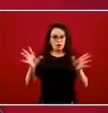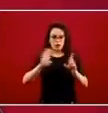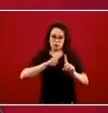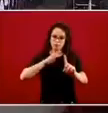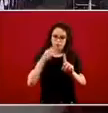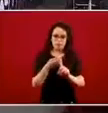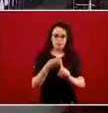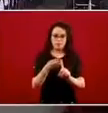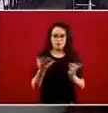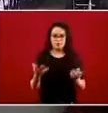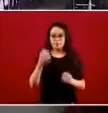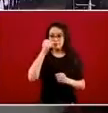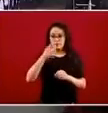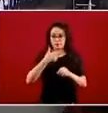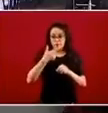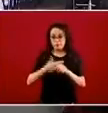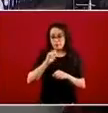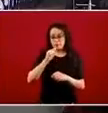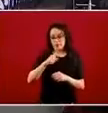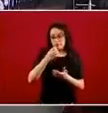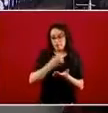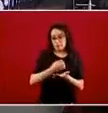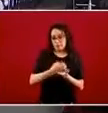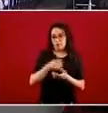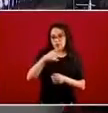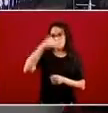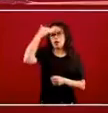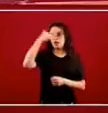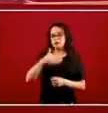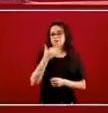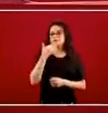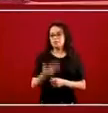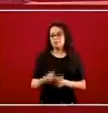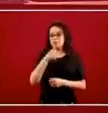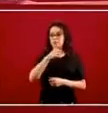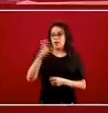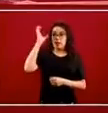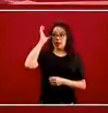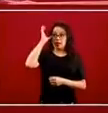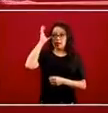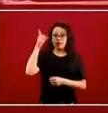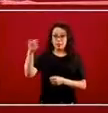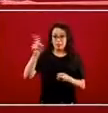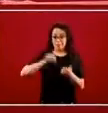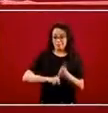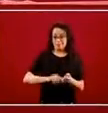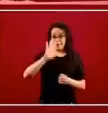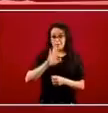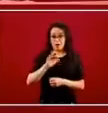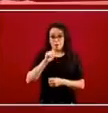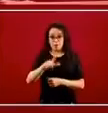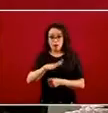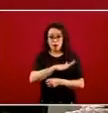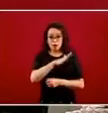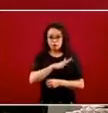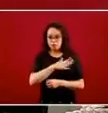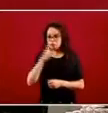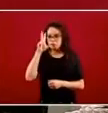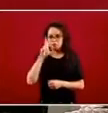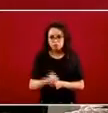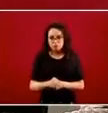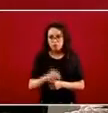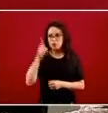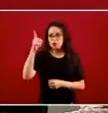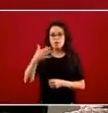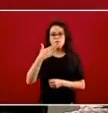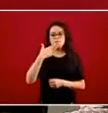product and then that becomes news, then everyone starts assuming and generalizing that China is synonym with bad quality, which is